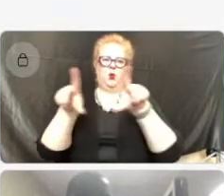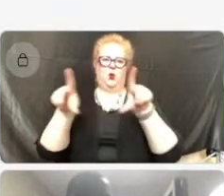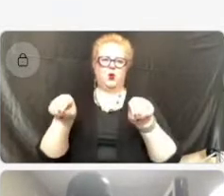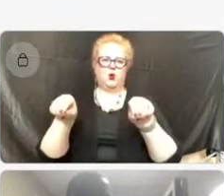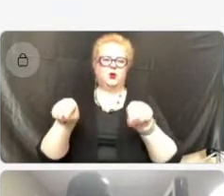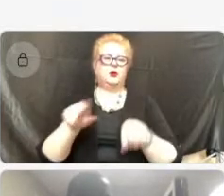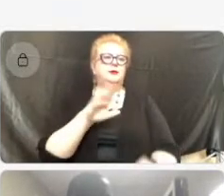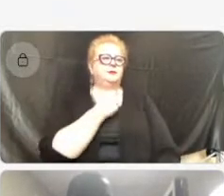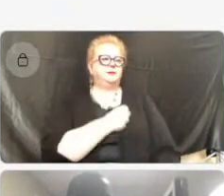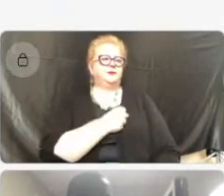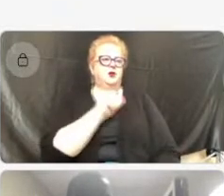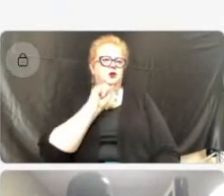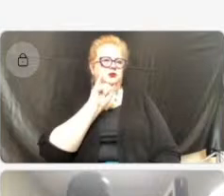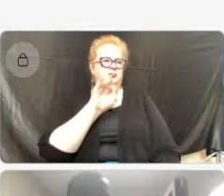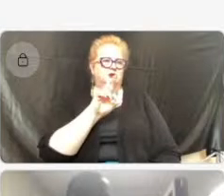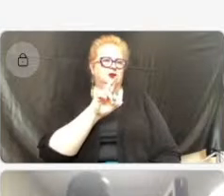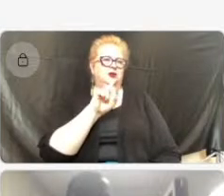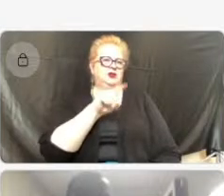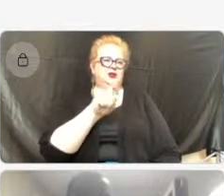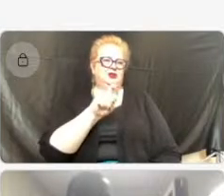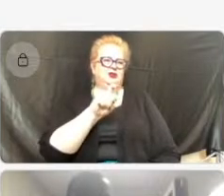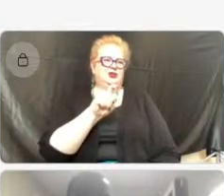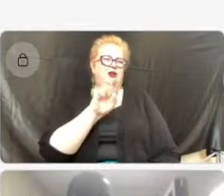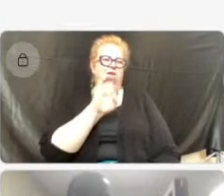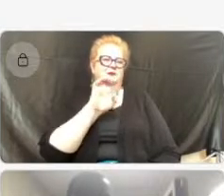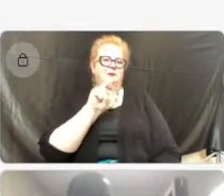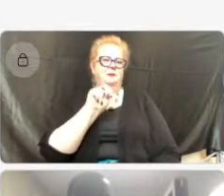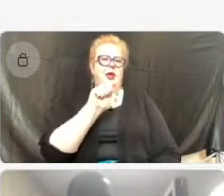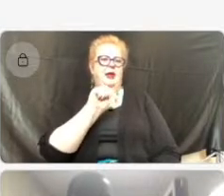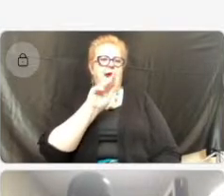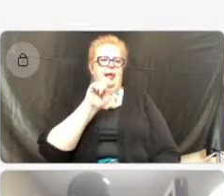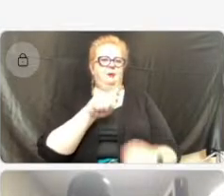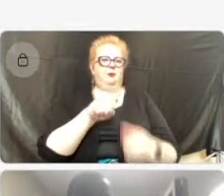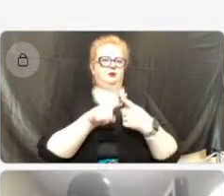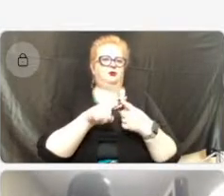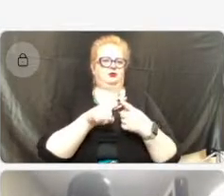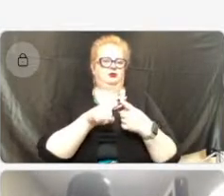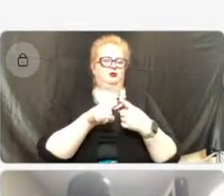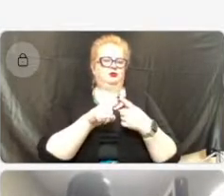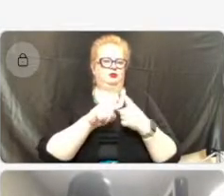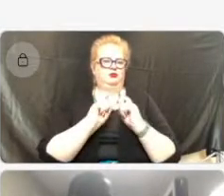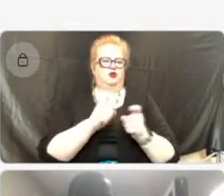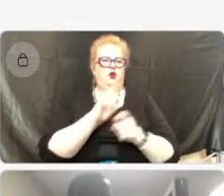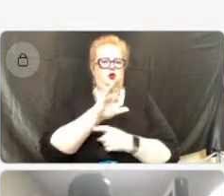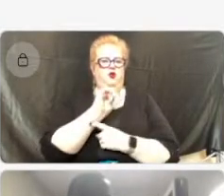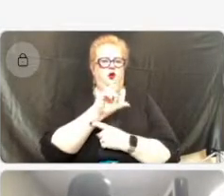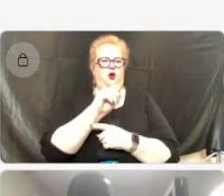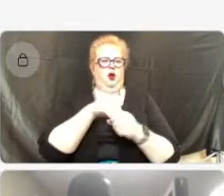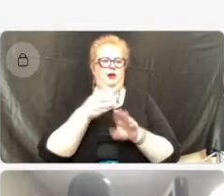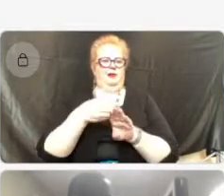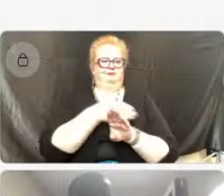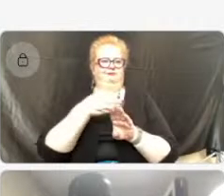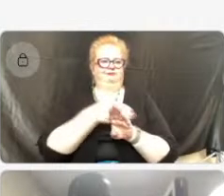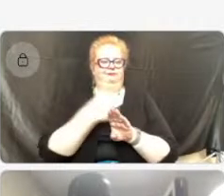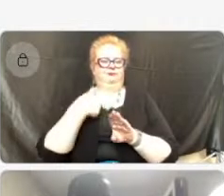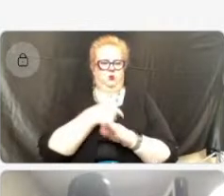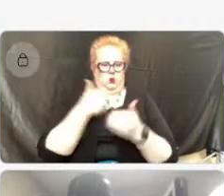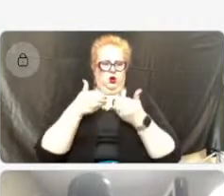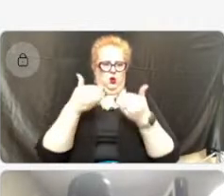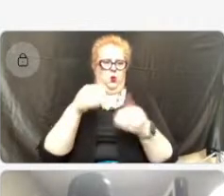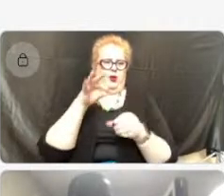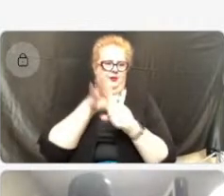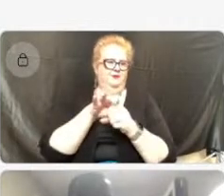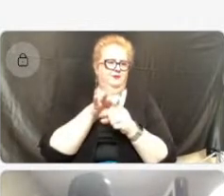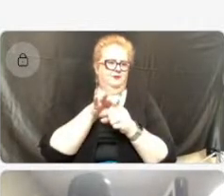I'm sorry, sir. You should have been able to get your card in a little sooner. We're going to go ahead and take our vote like we were planning on it, and I think,